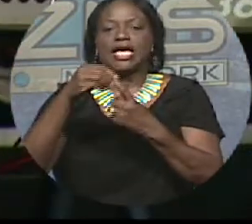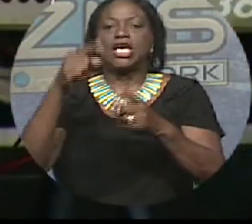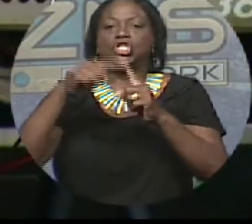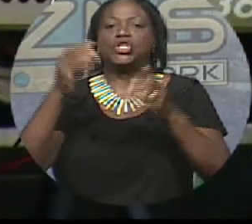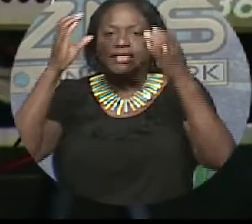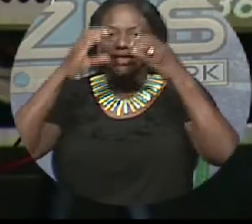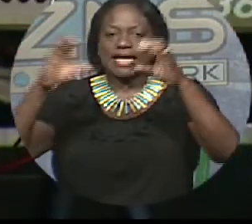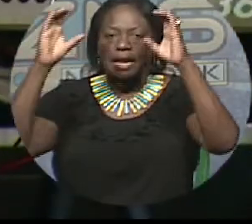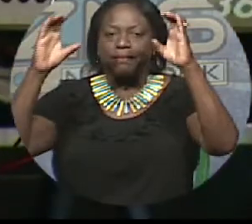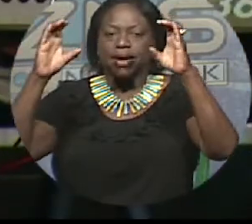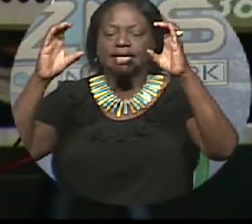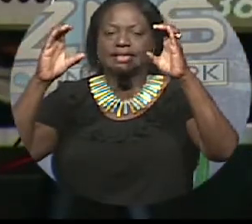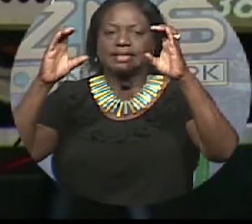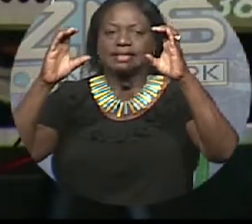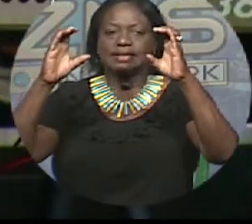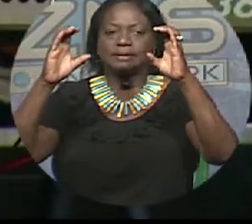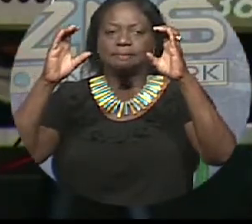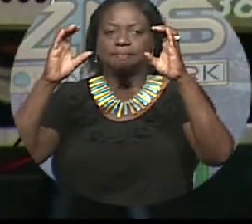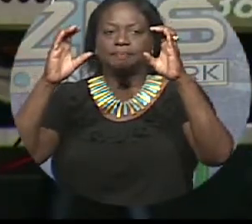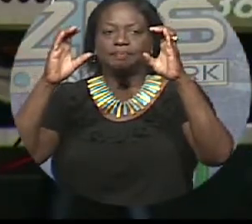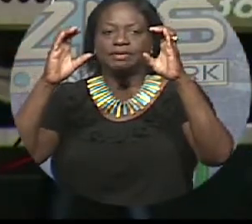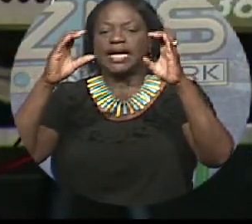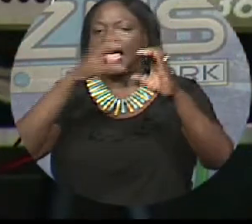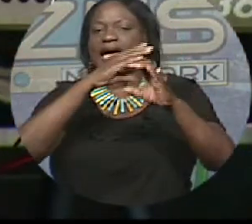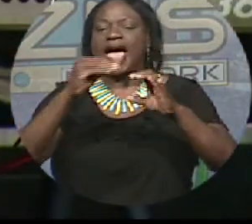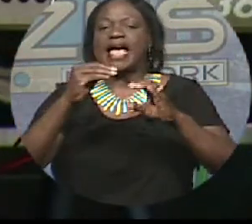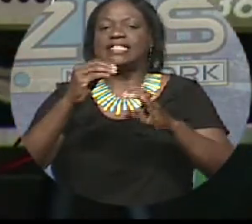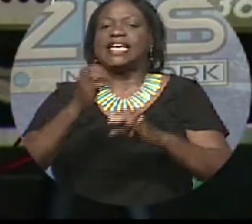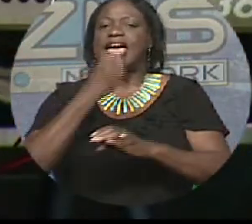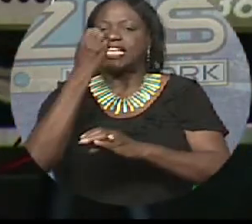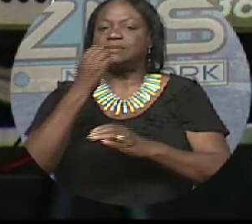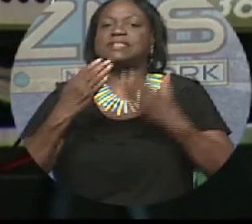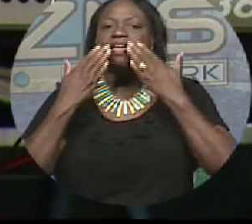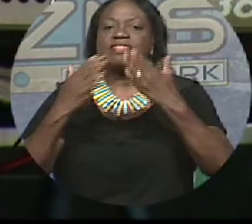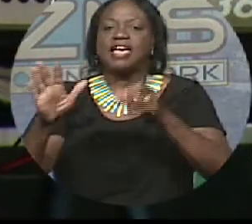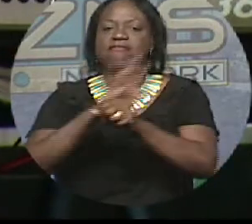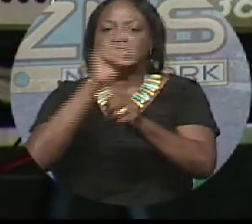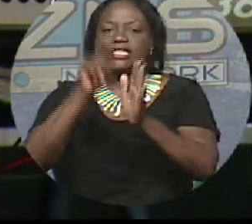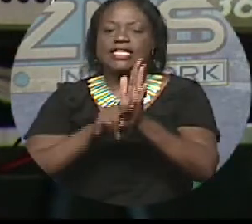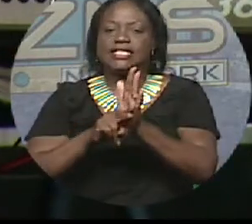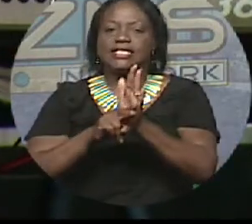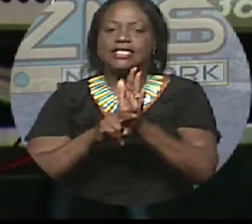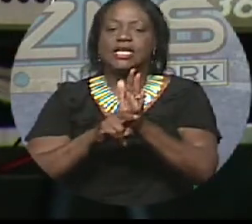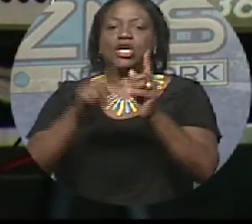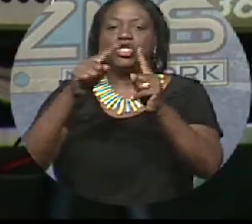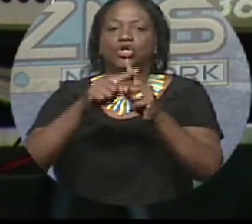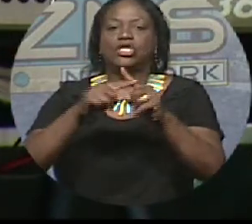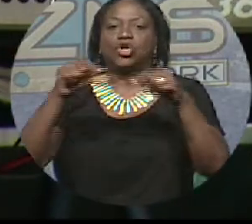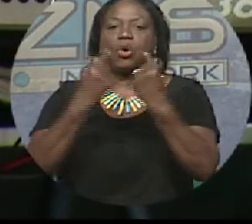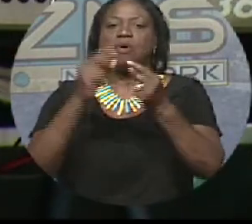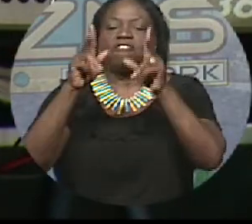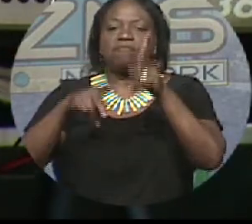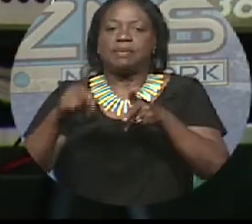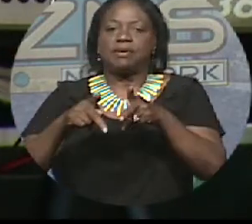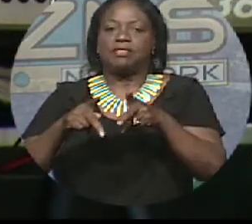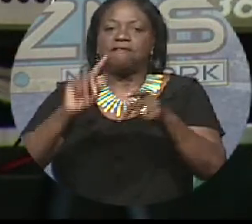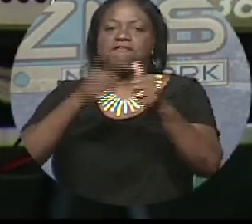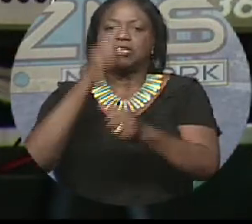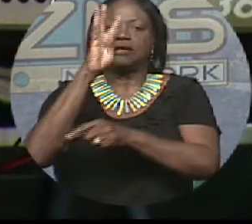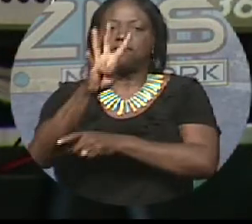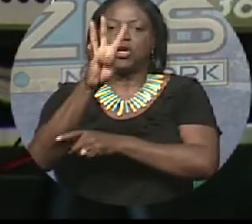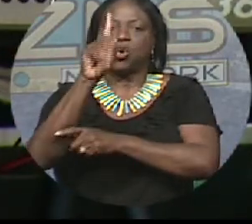celebrate, pay homage, and express gratitude to a distinctive cadre of the first